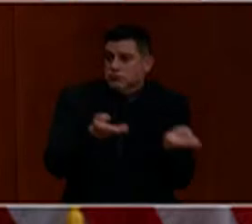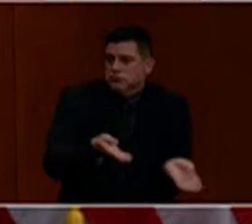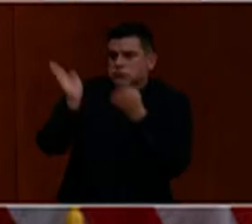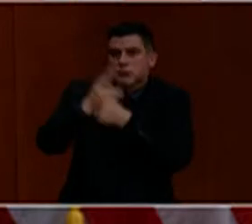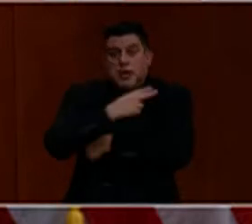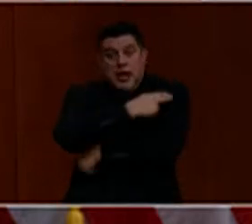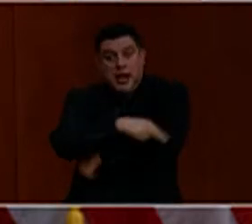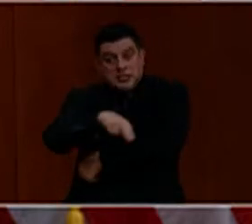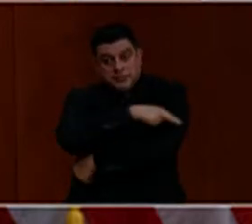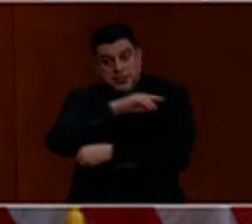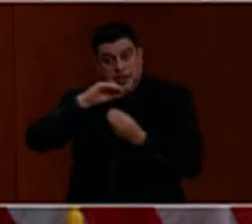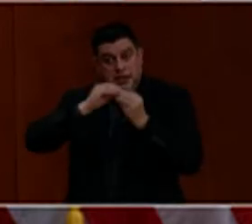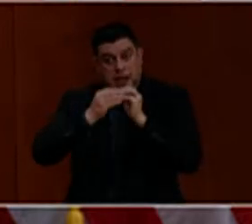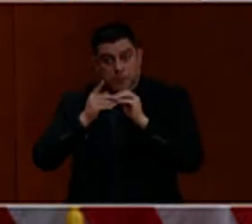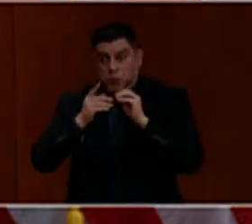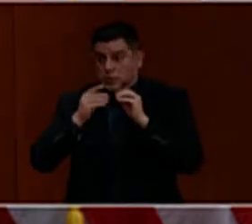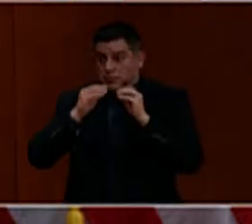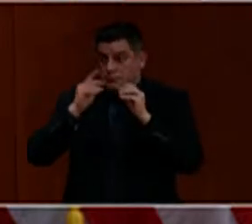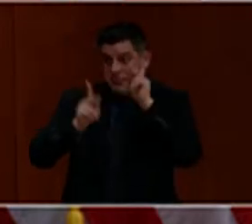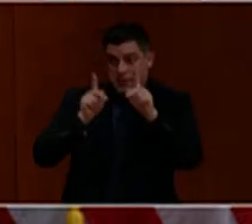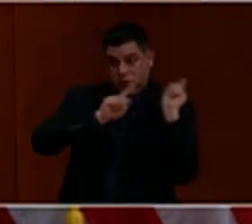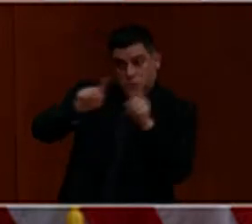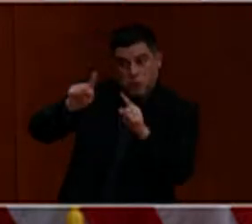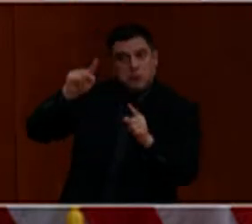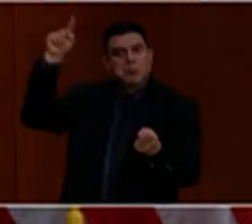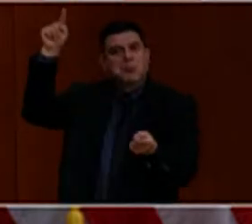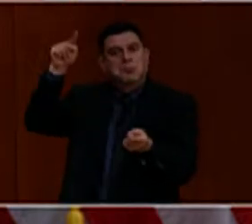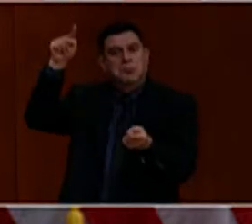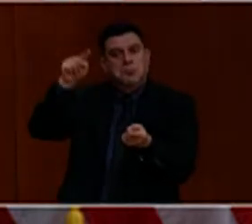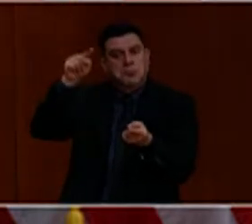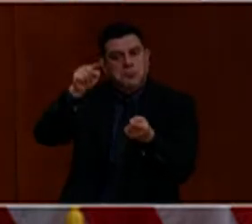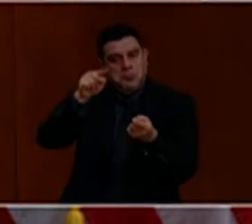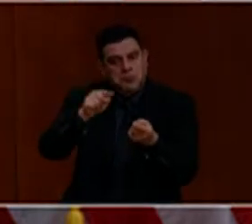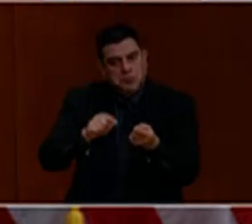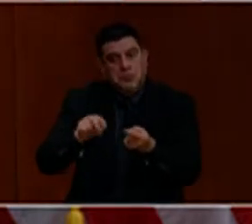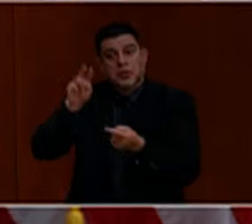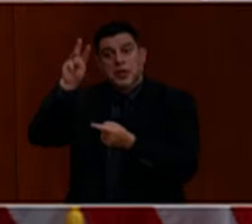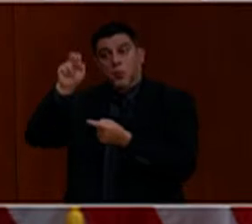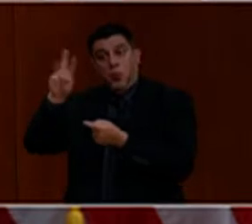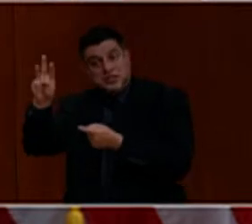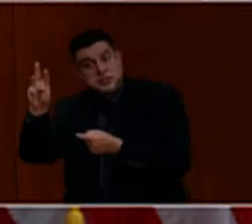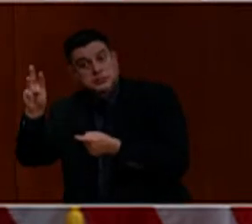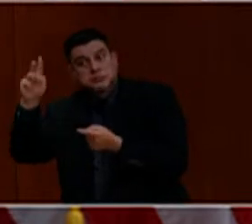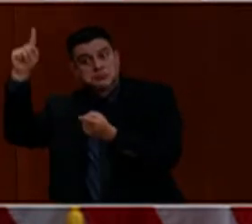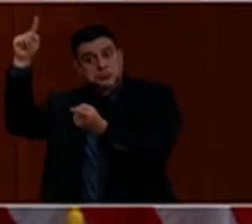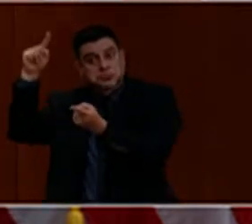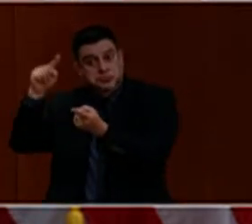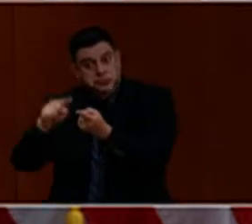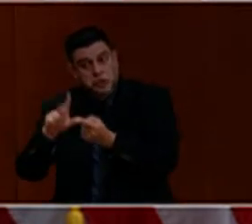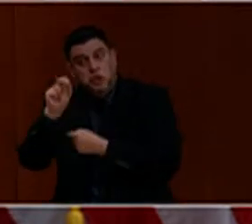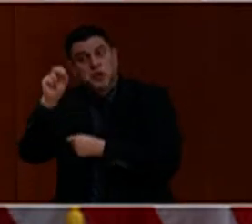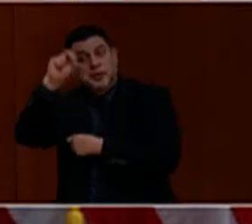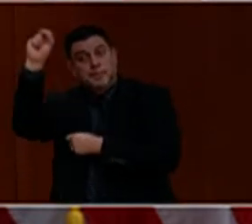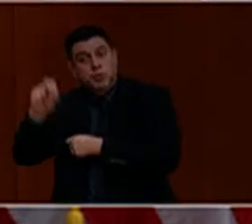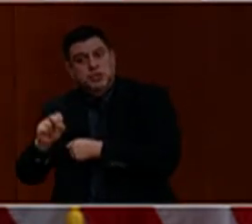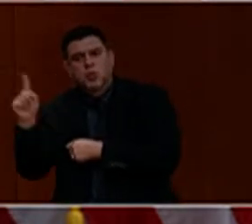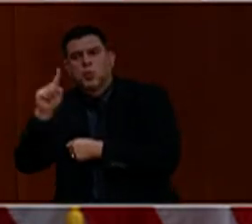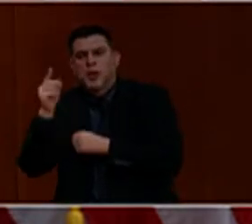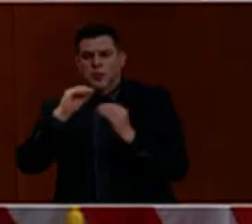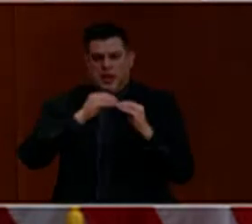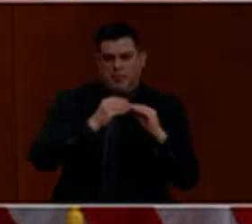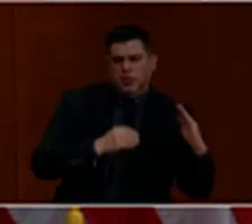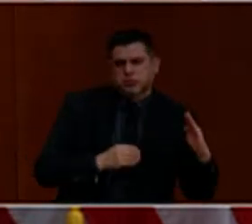seen in Northwest Florida. And I think it's down over 30% from the peak, which was probably around